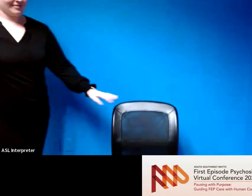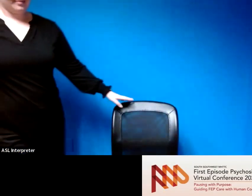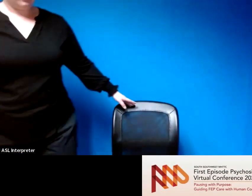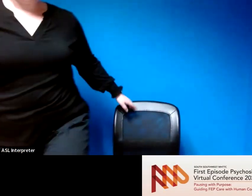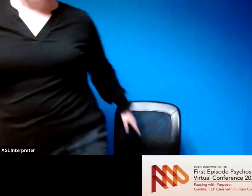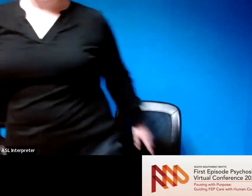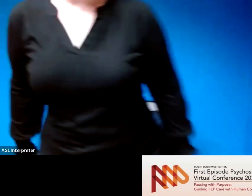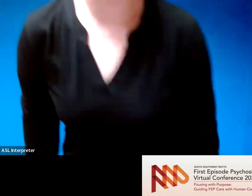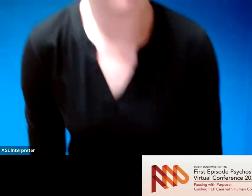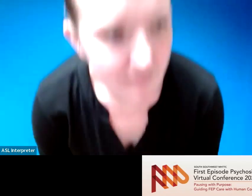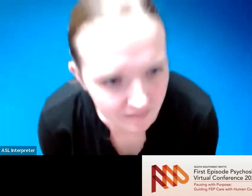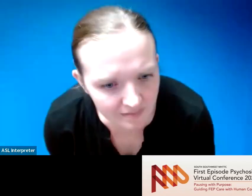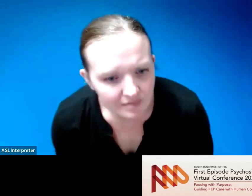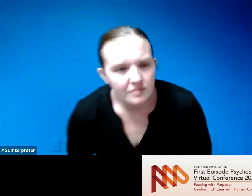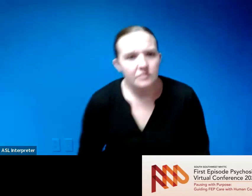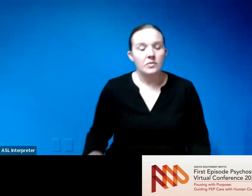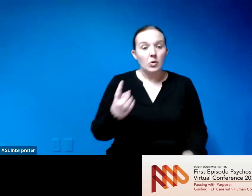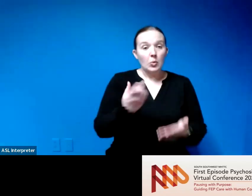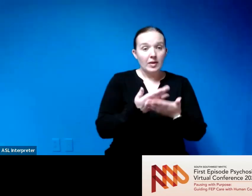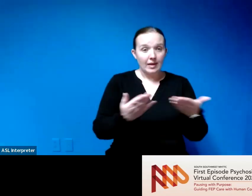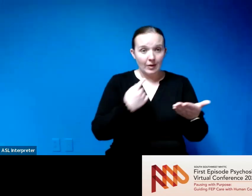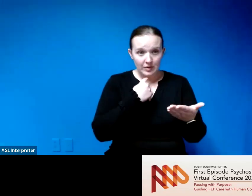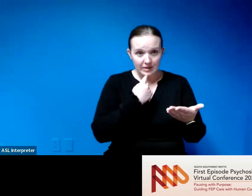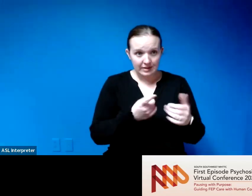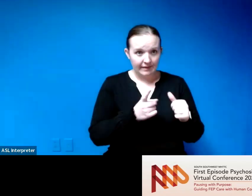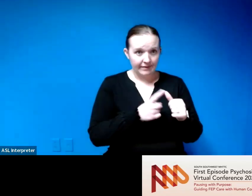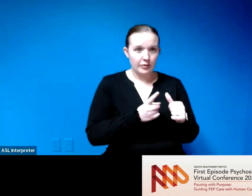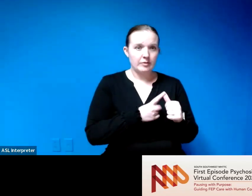that I want to say first is that